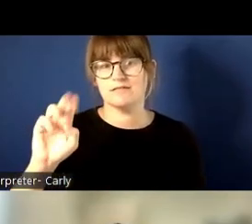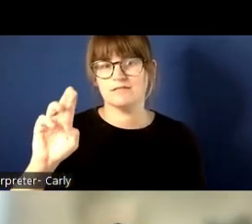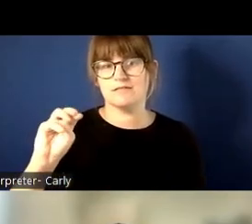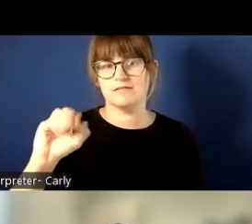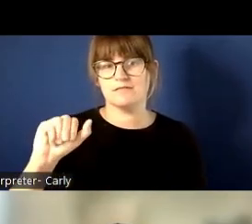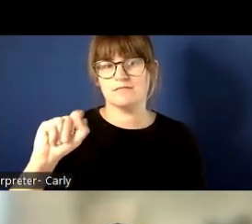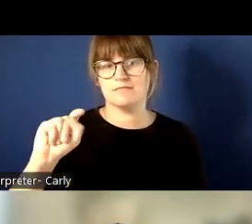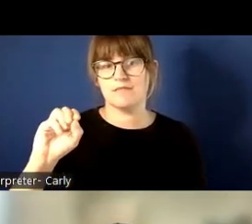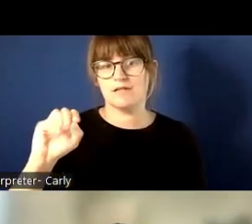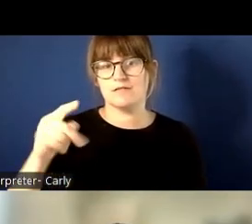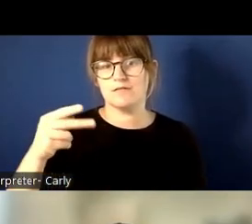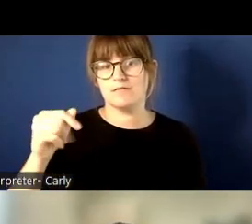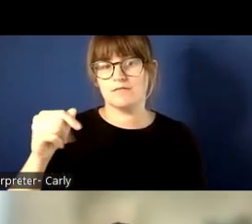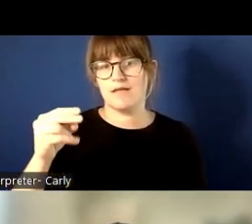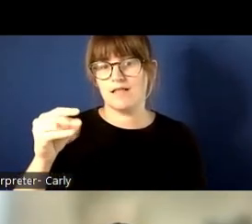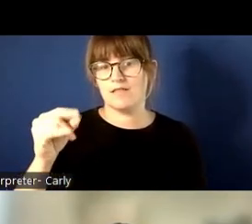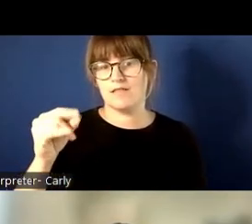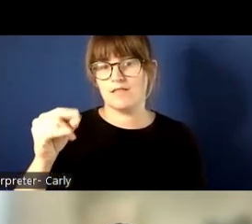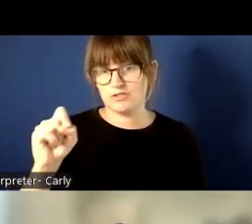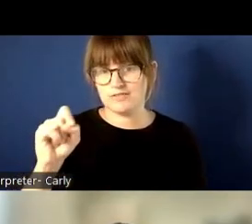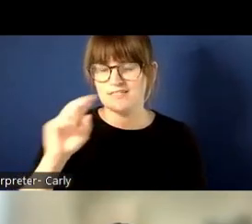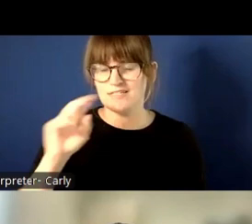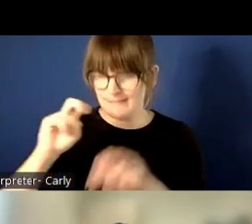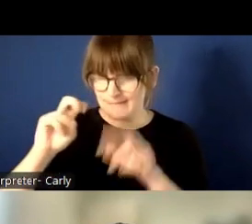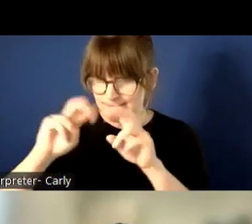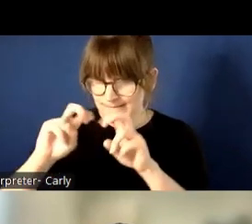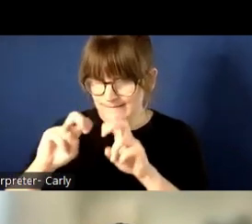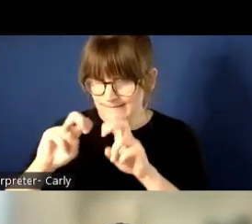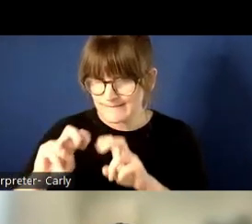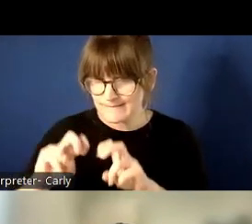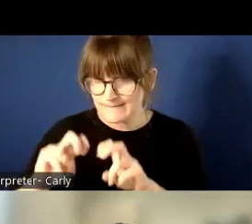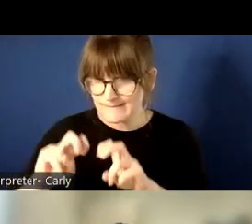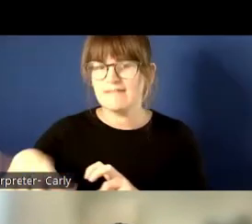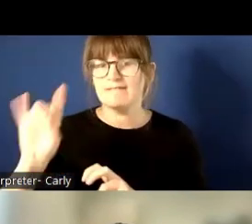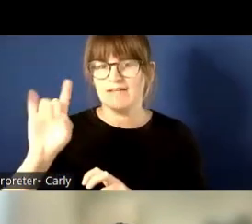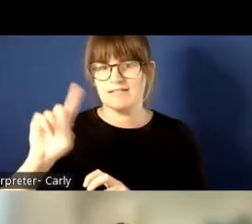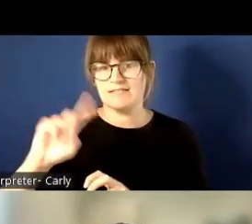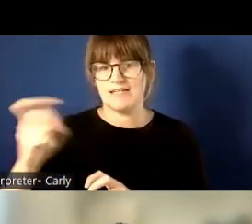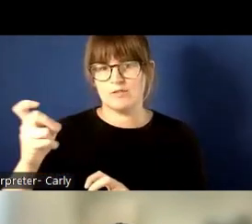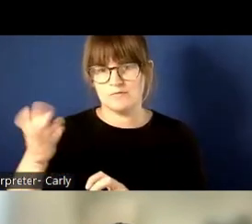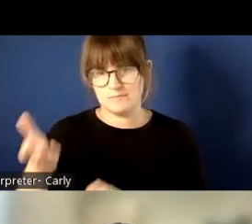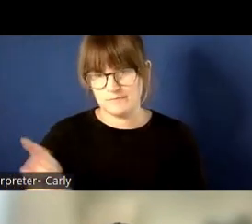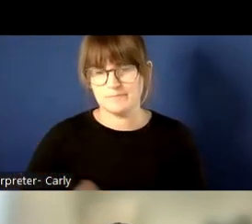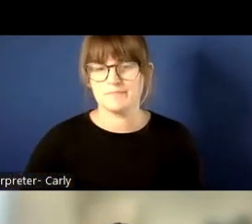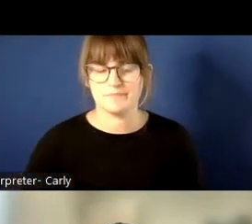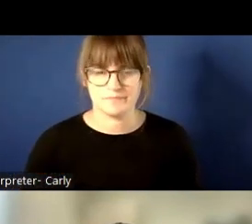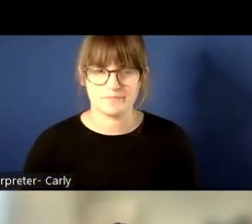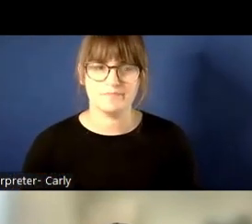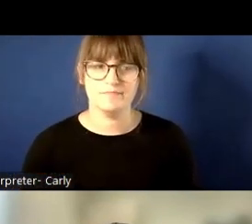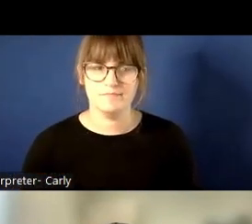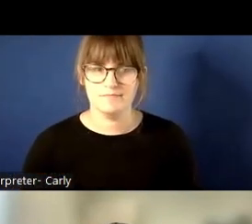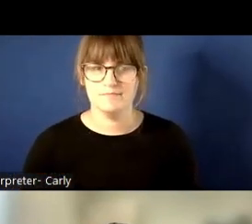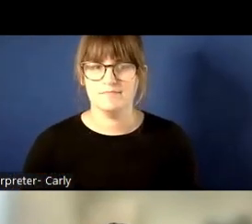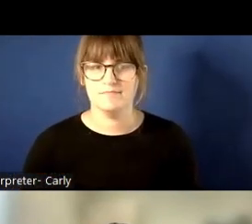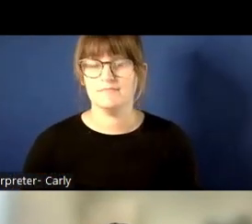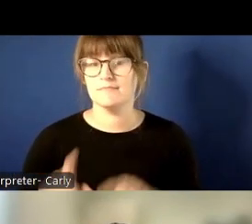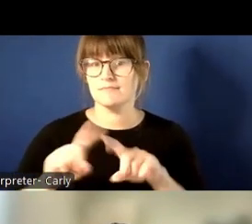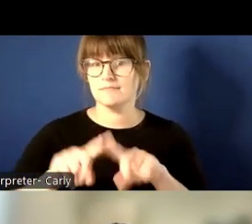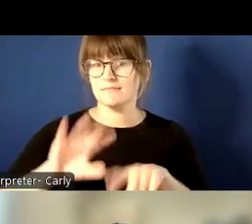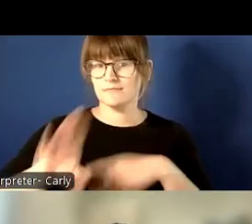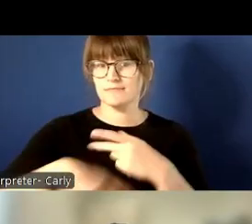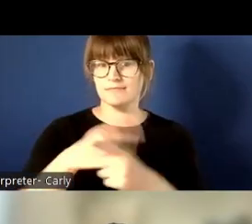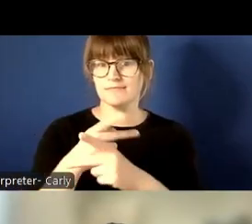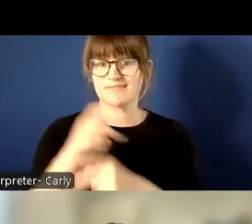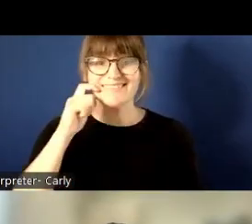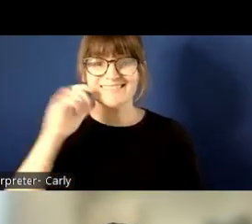and they look at the H&E section, any additional stains, and then make that diagnosis. Depending on the type of skin cancer, sometimes we